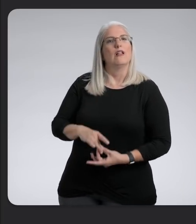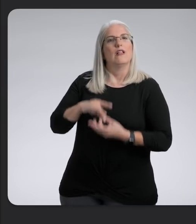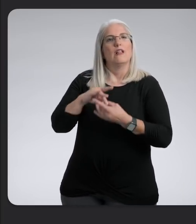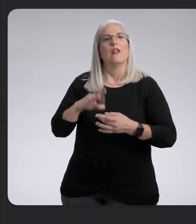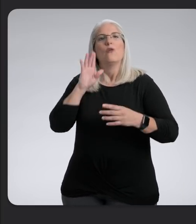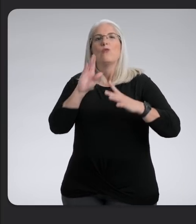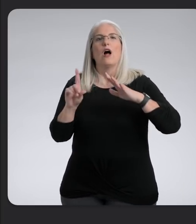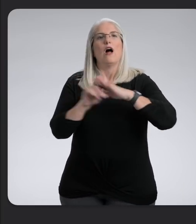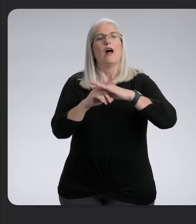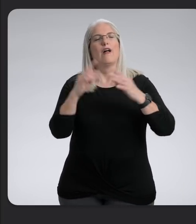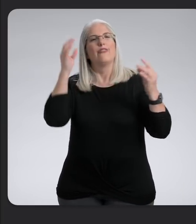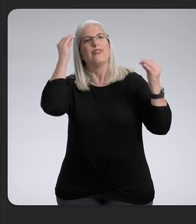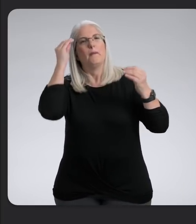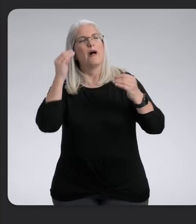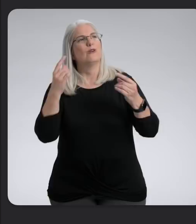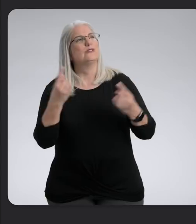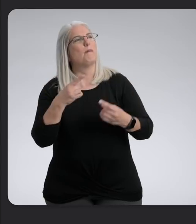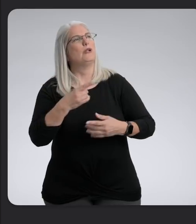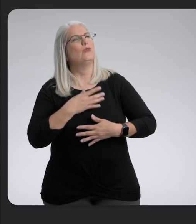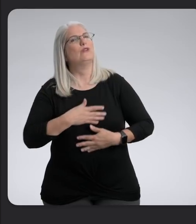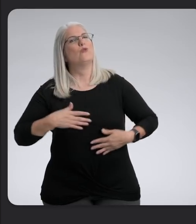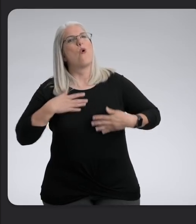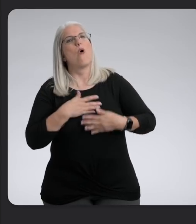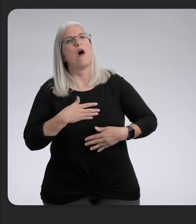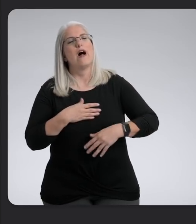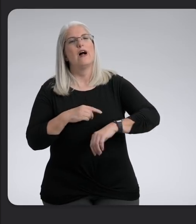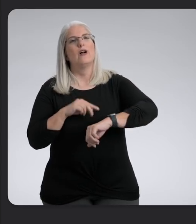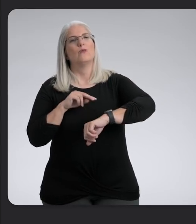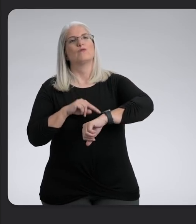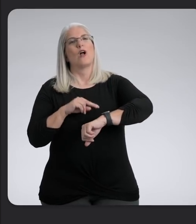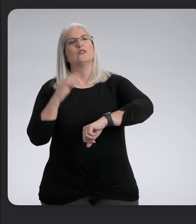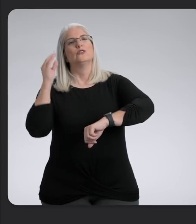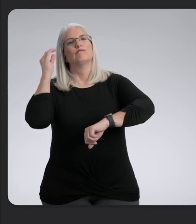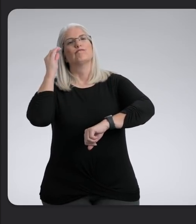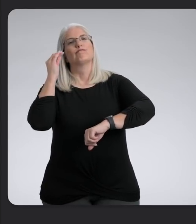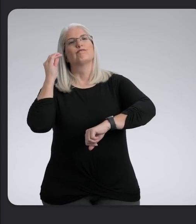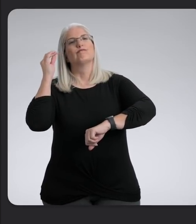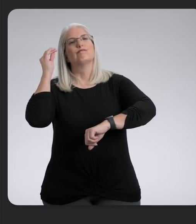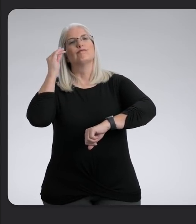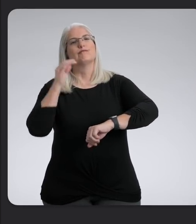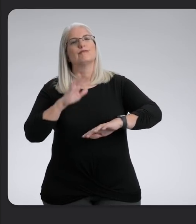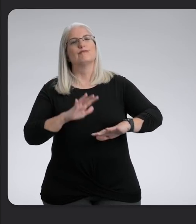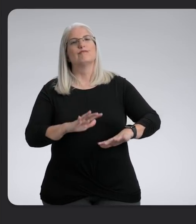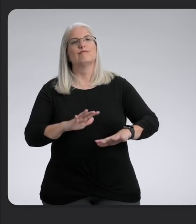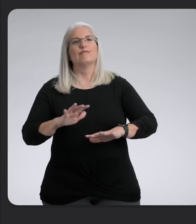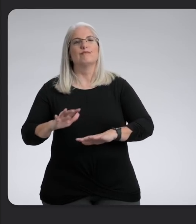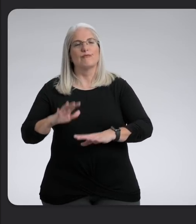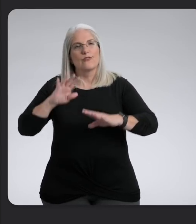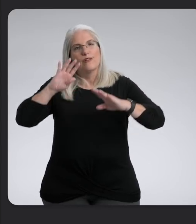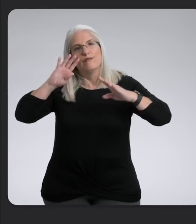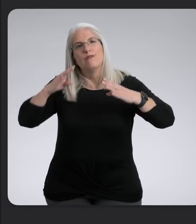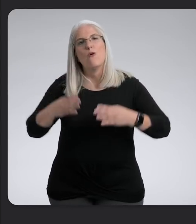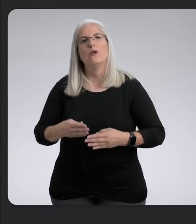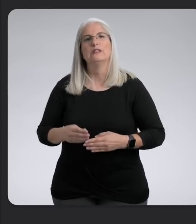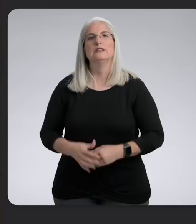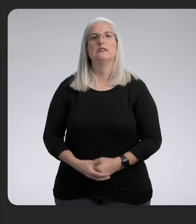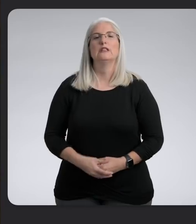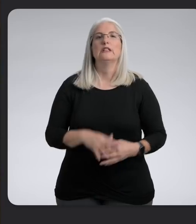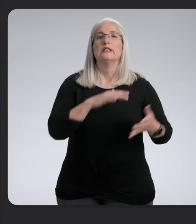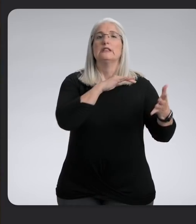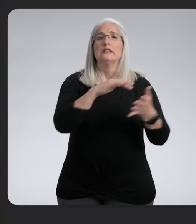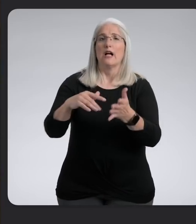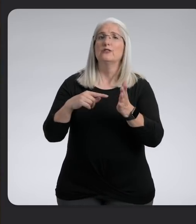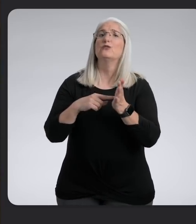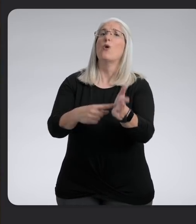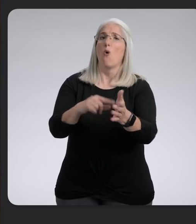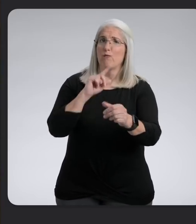it brings you joy. A gentle animation helps you focus. And studies show that regular mindful moments like this